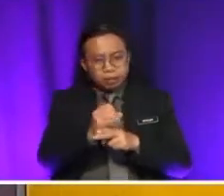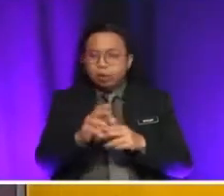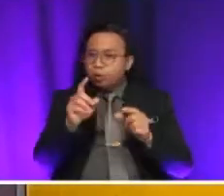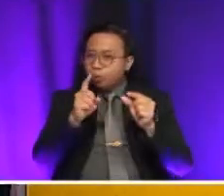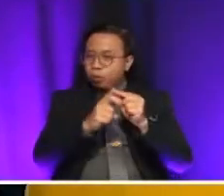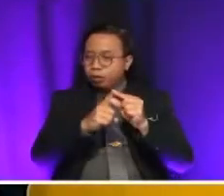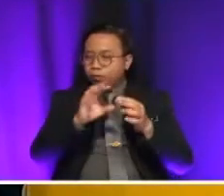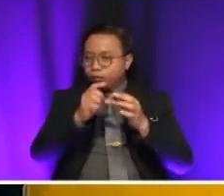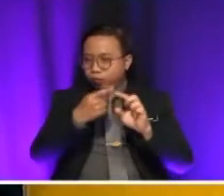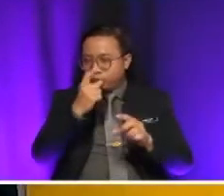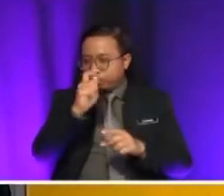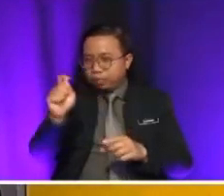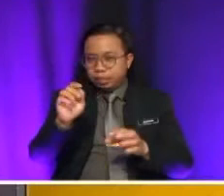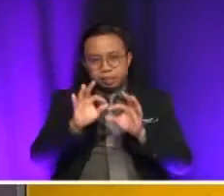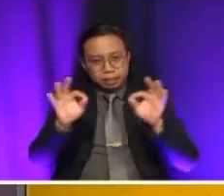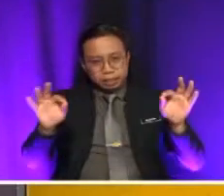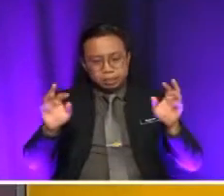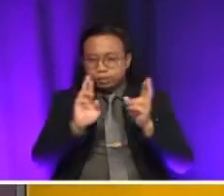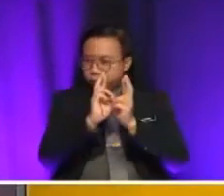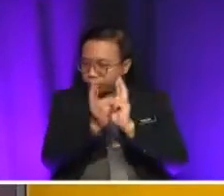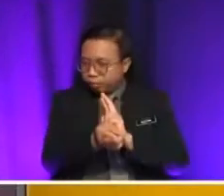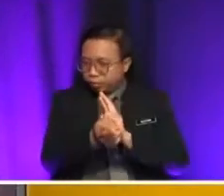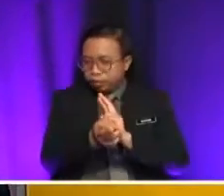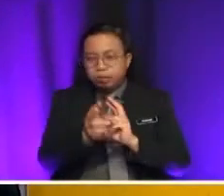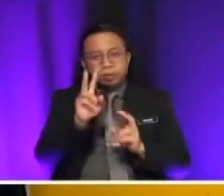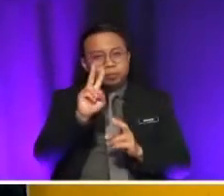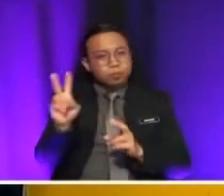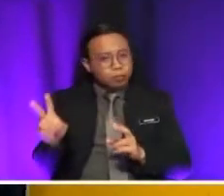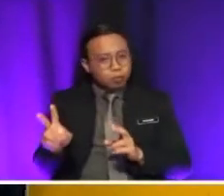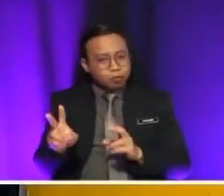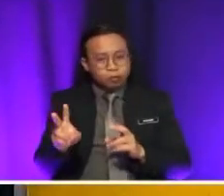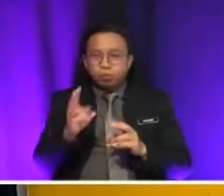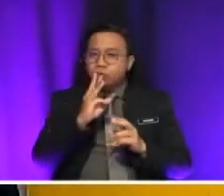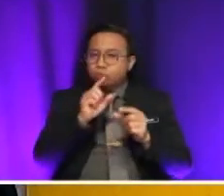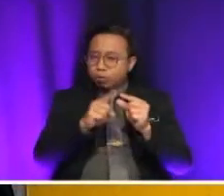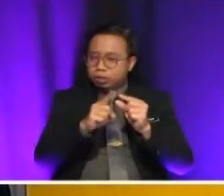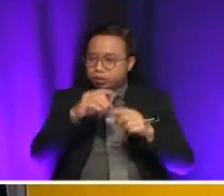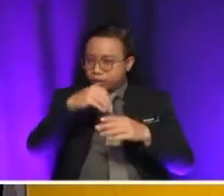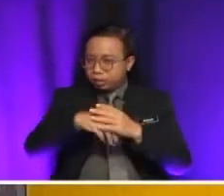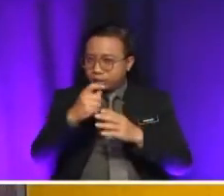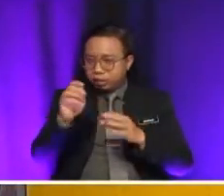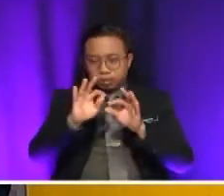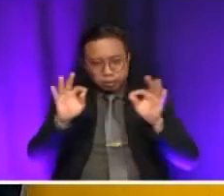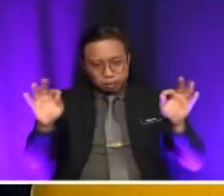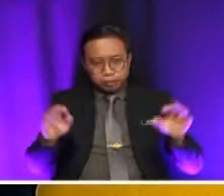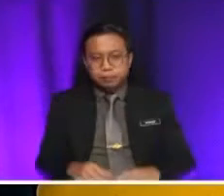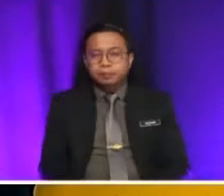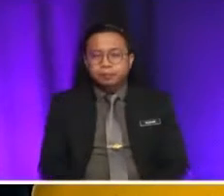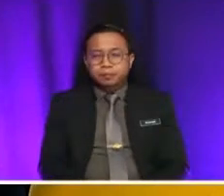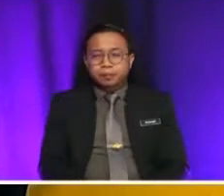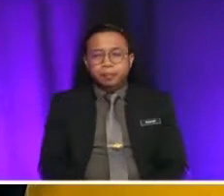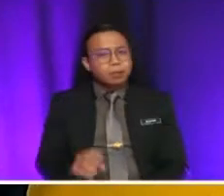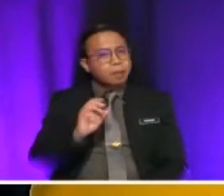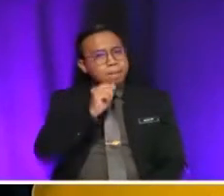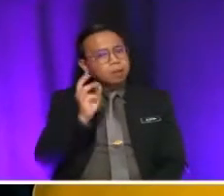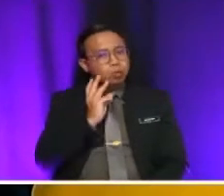the text, okay, to replace the bold word in the sentence here. Okay, there are 4 sentences, so each of you have 1 sentence here, but we do